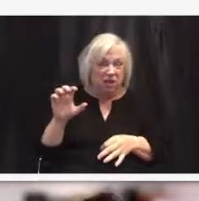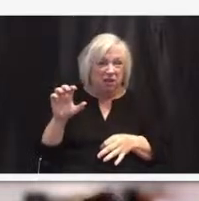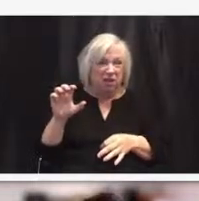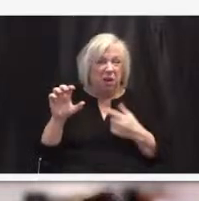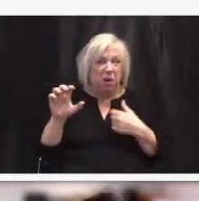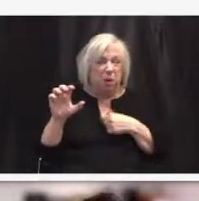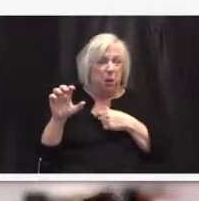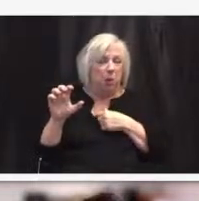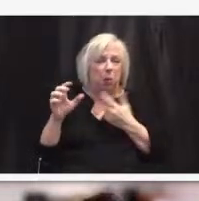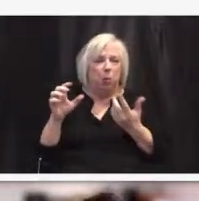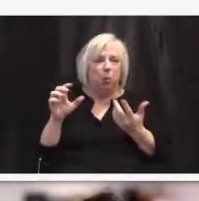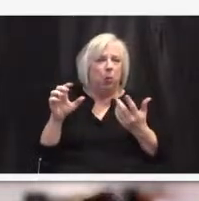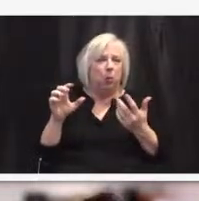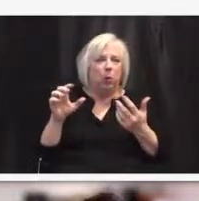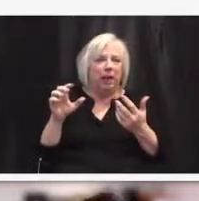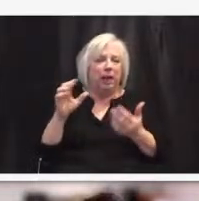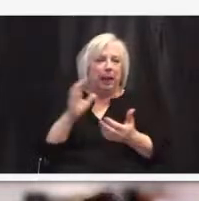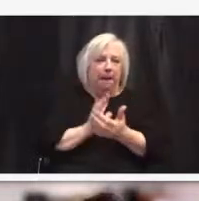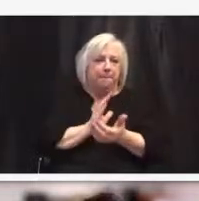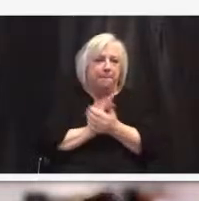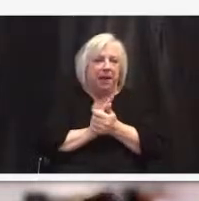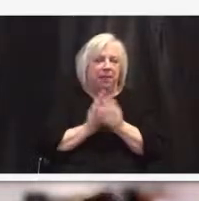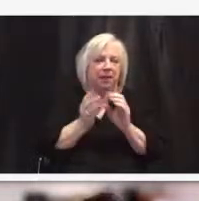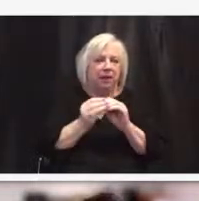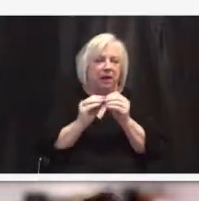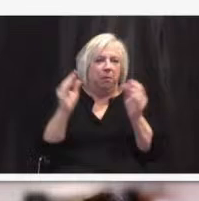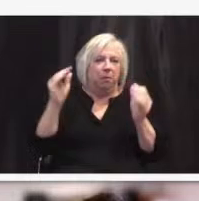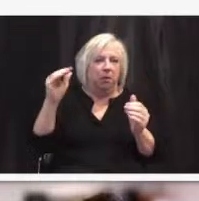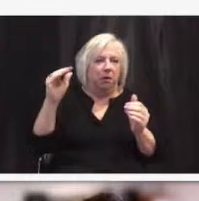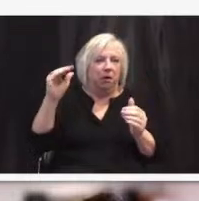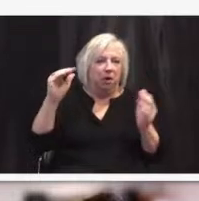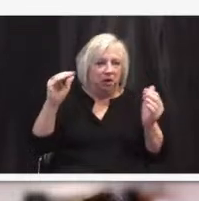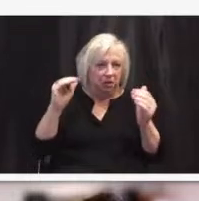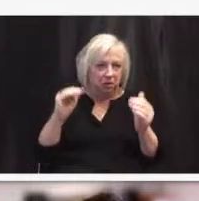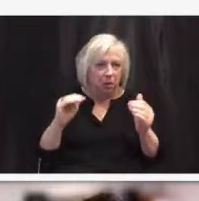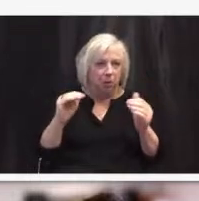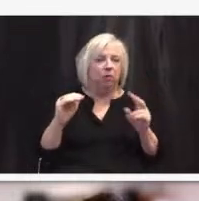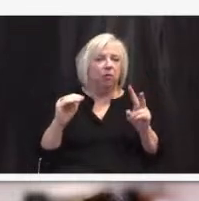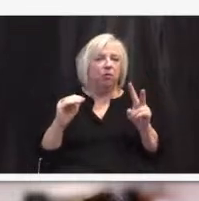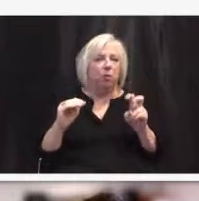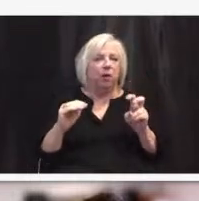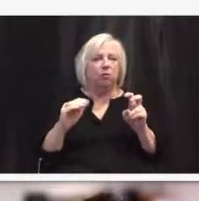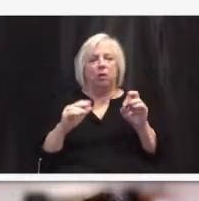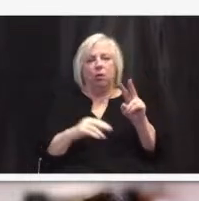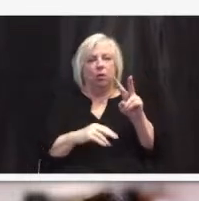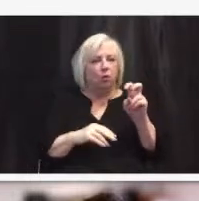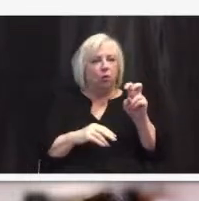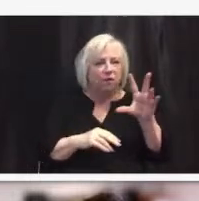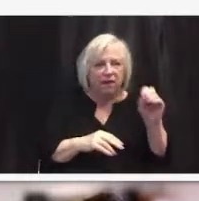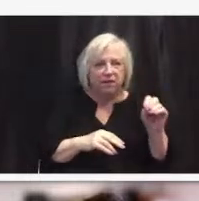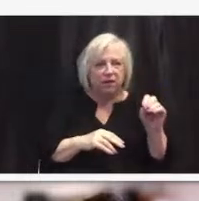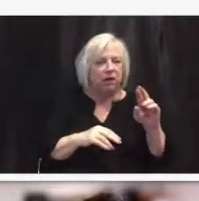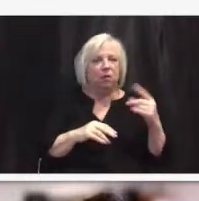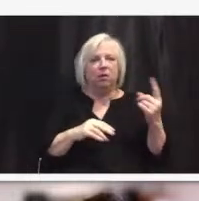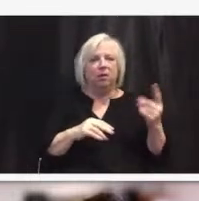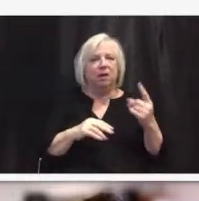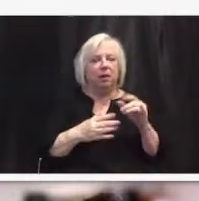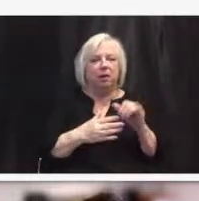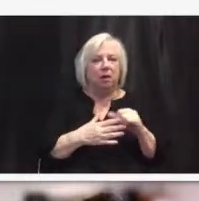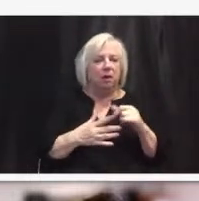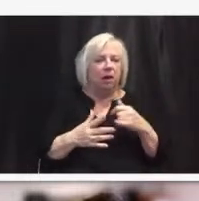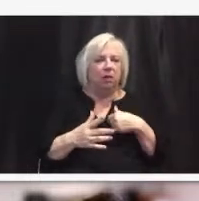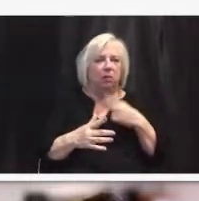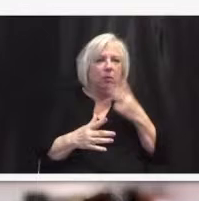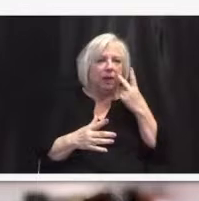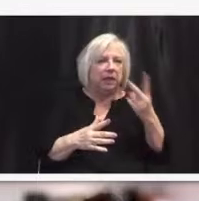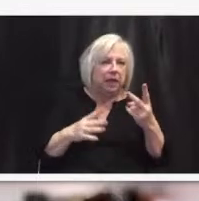we can amend that number to 200 or 250 or something so that we see